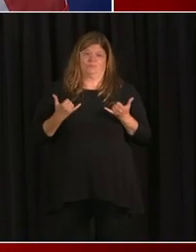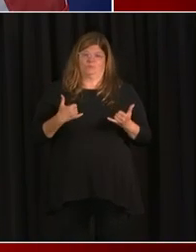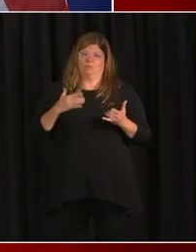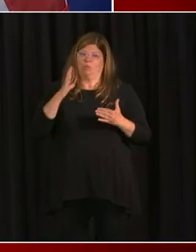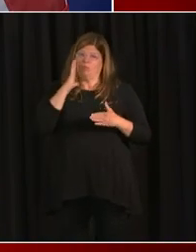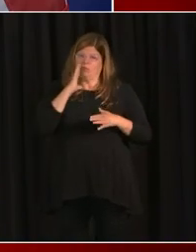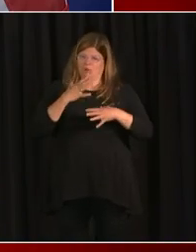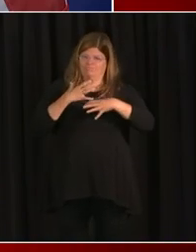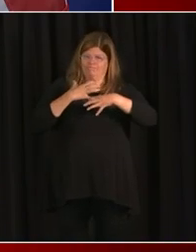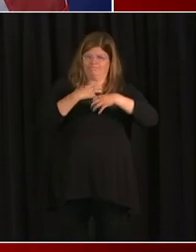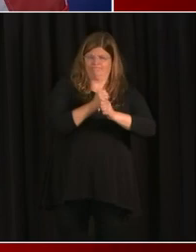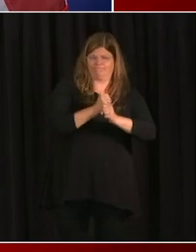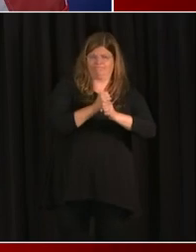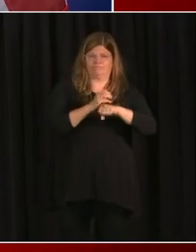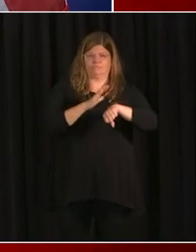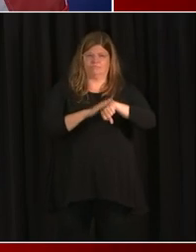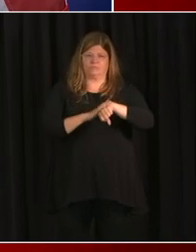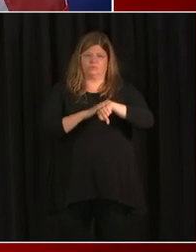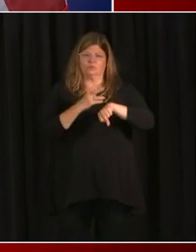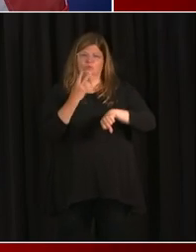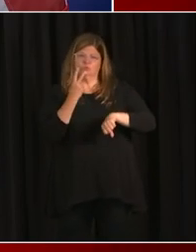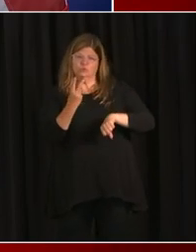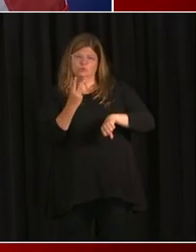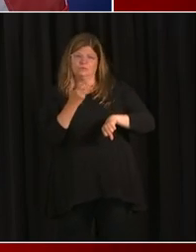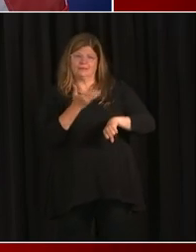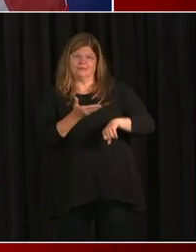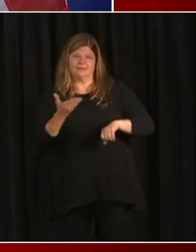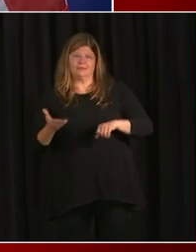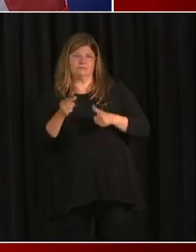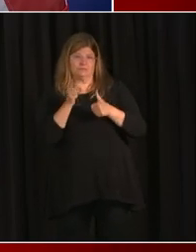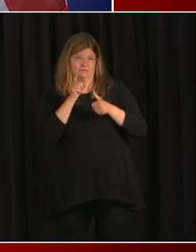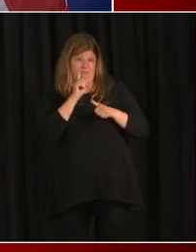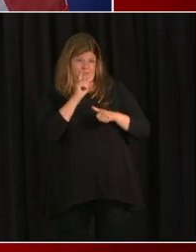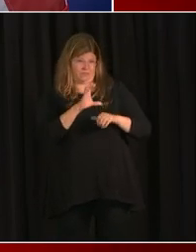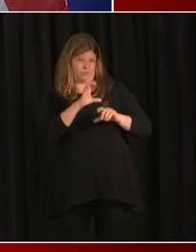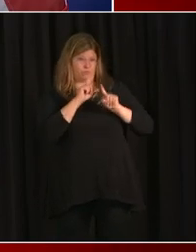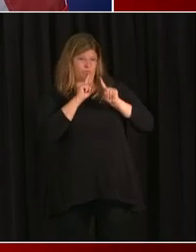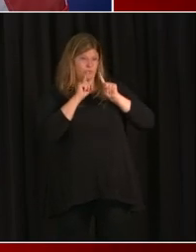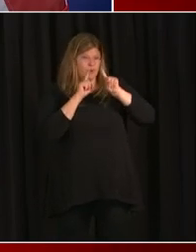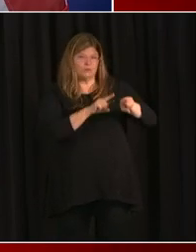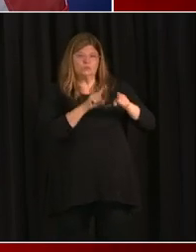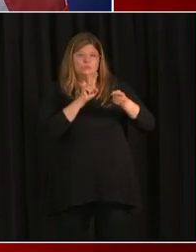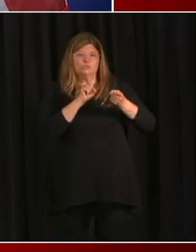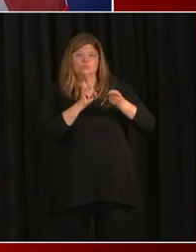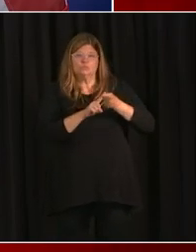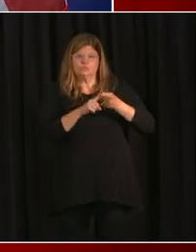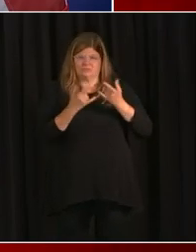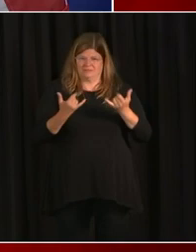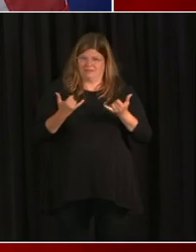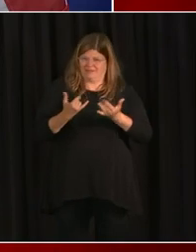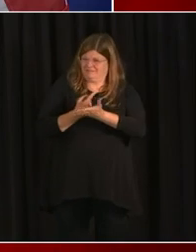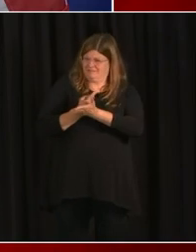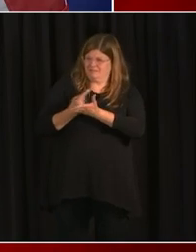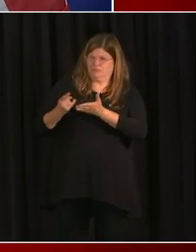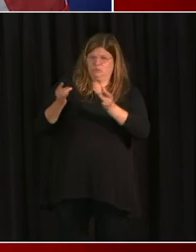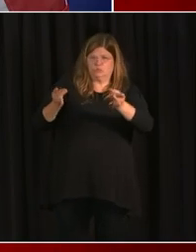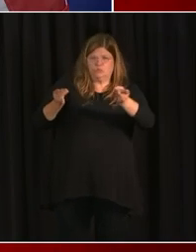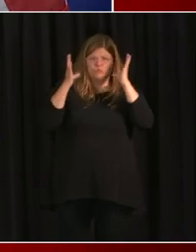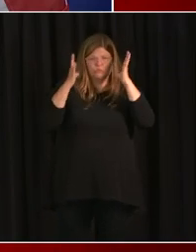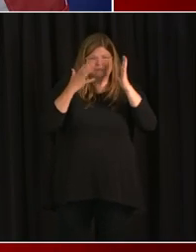quick briefing about the district's response to this week's heat